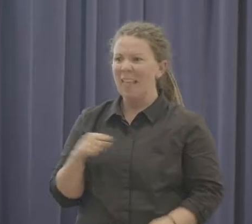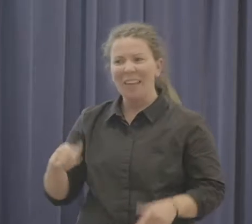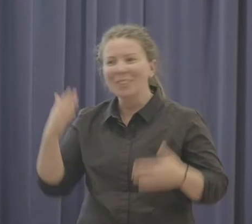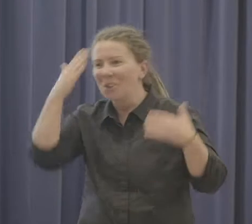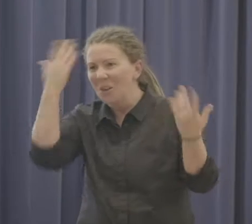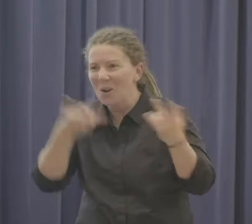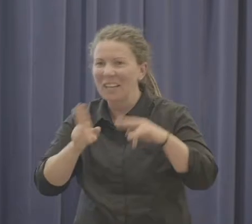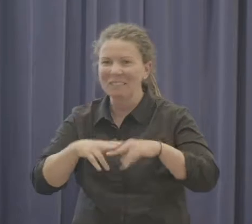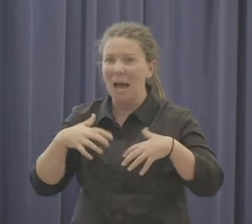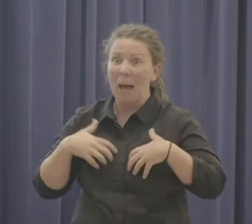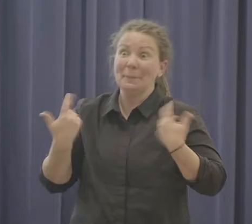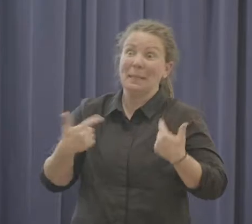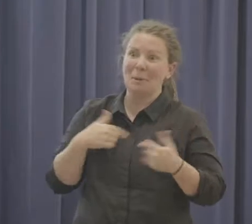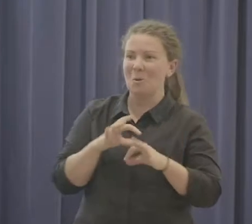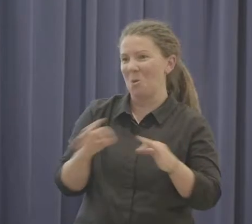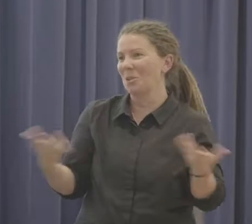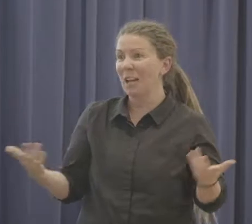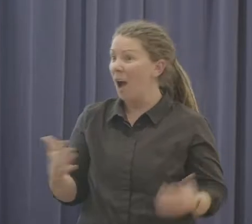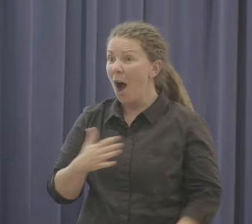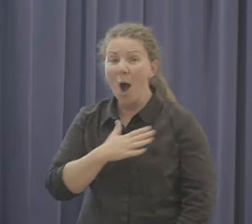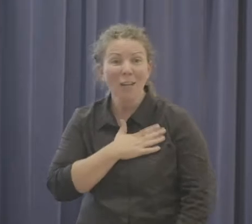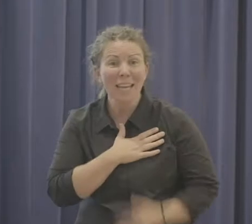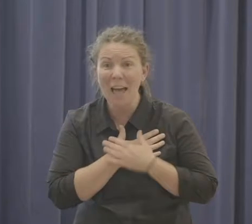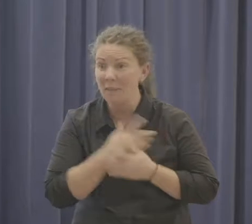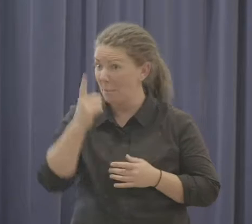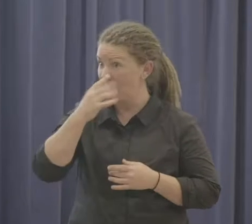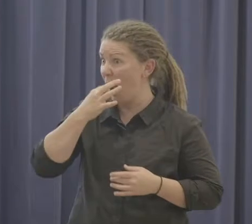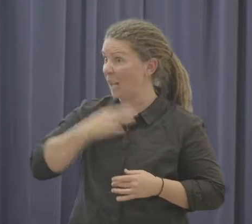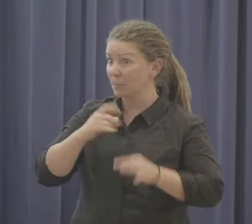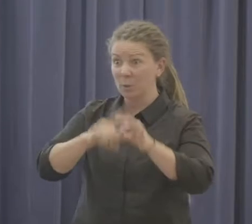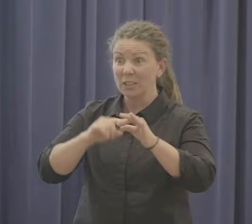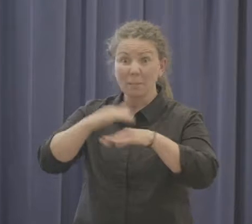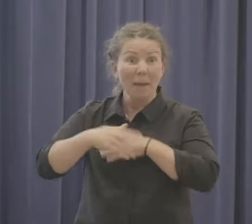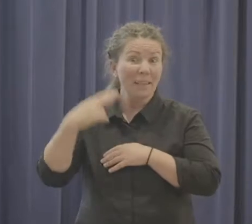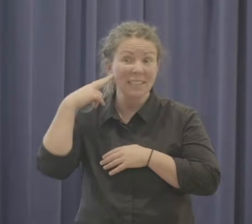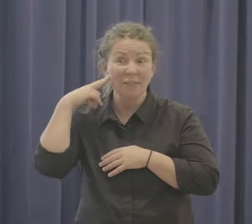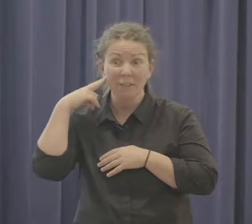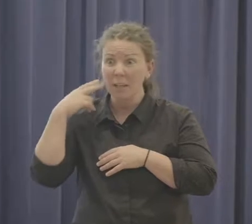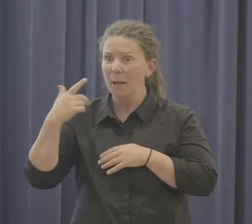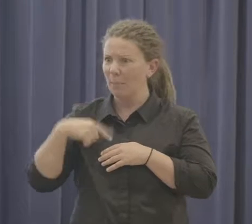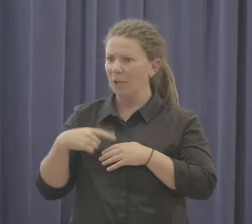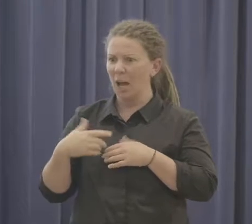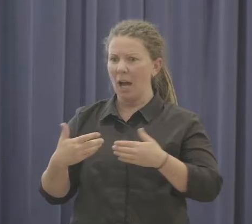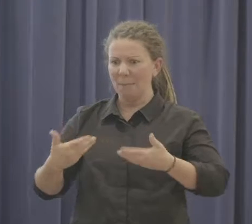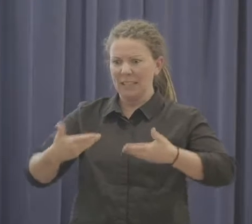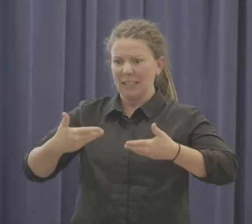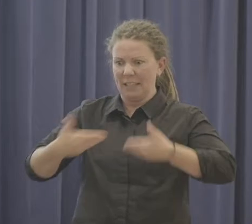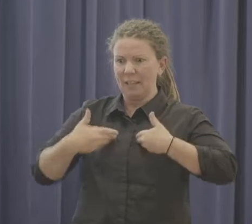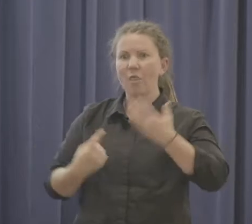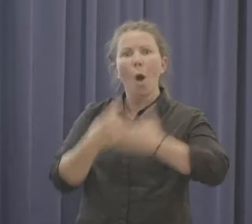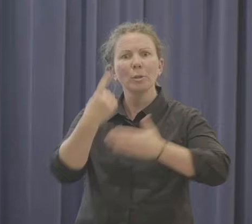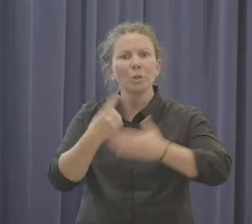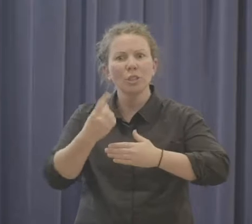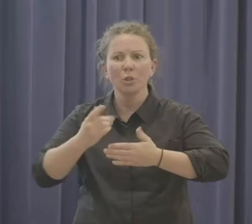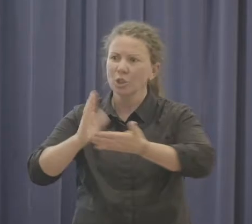be upsetting to someone, which to me it isn't. I honestly love when people come and ask me about being deaf because it means that I'm given the